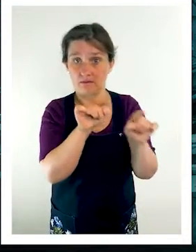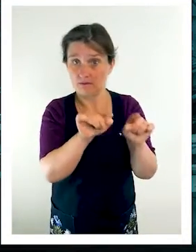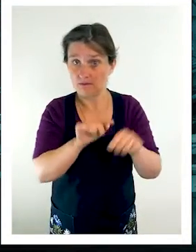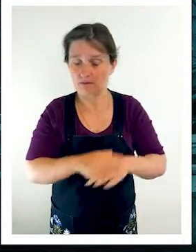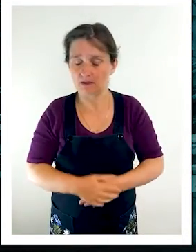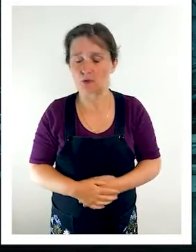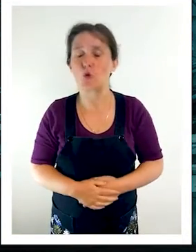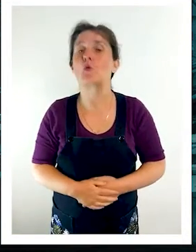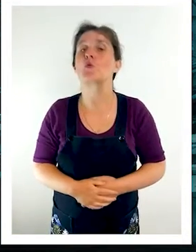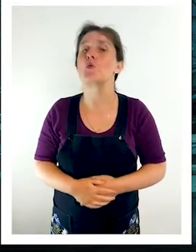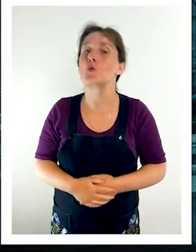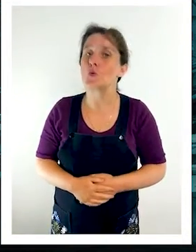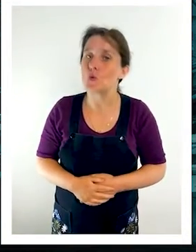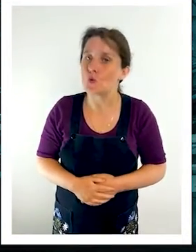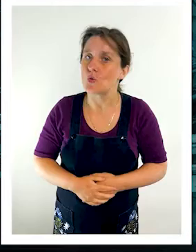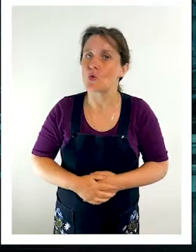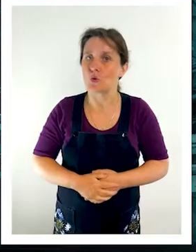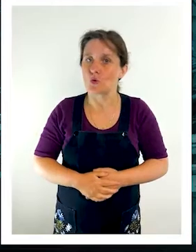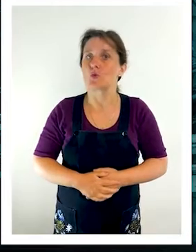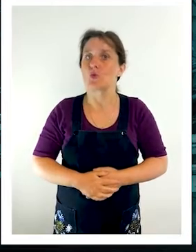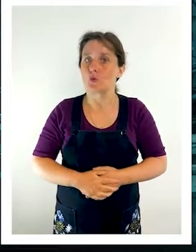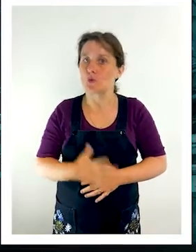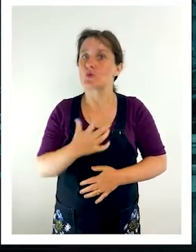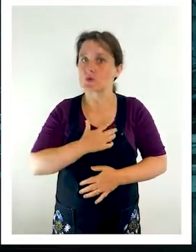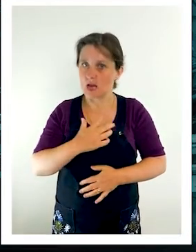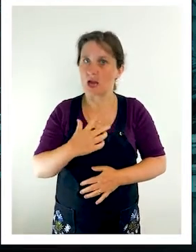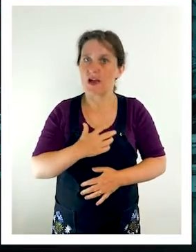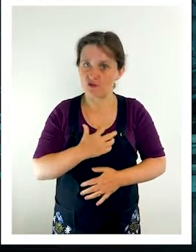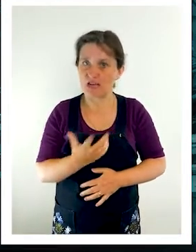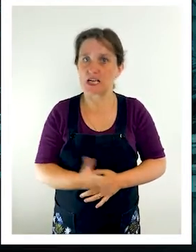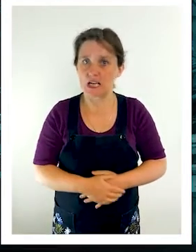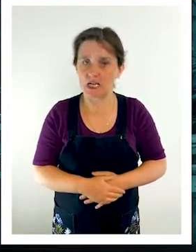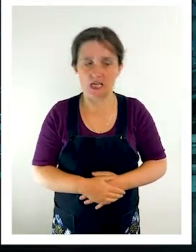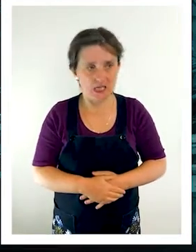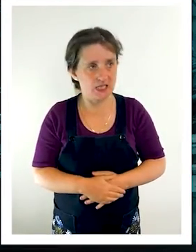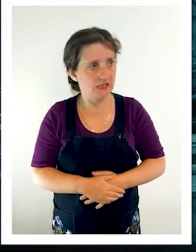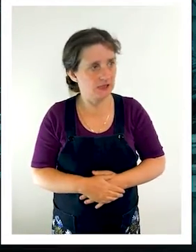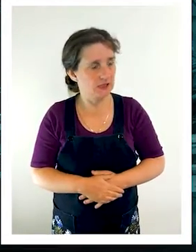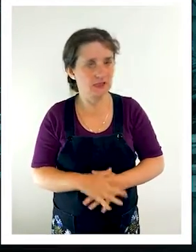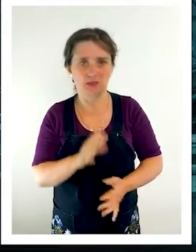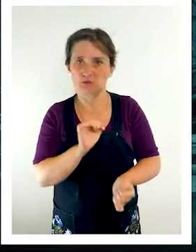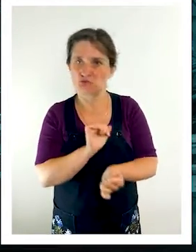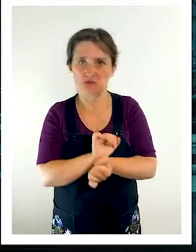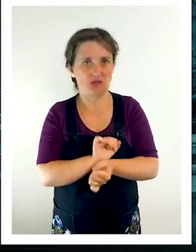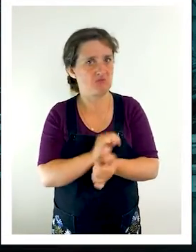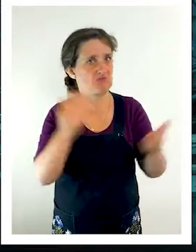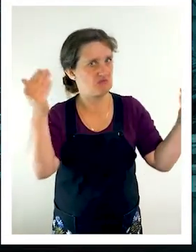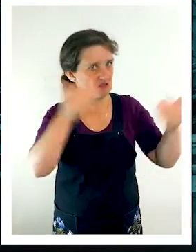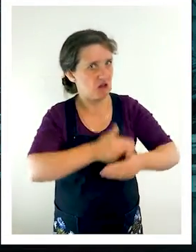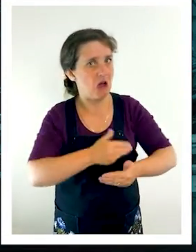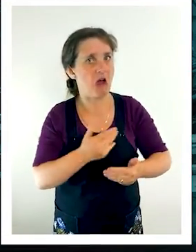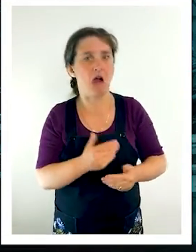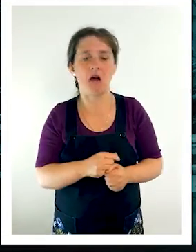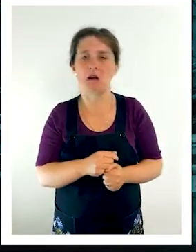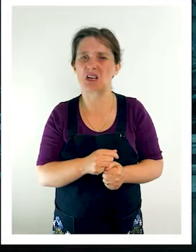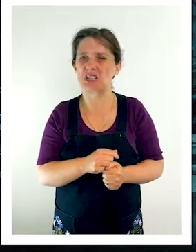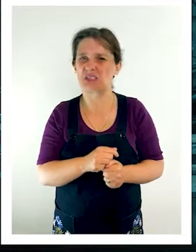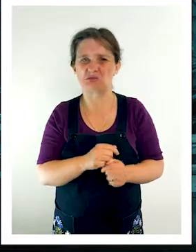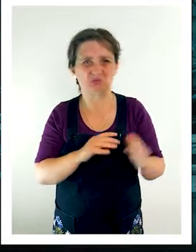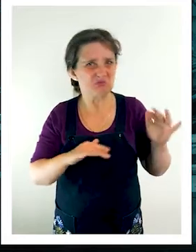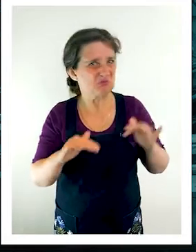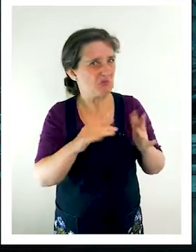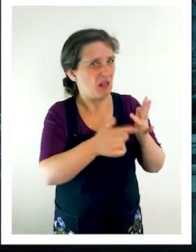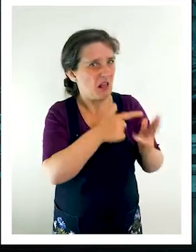It must have been so scary, dark, cold and filled with really